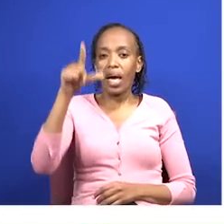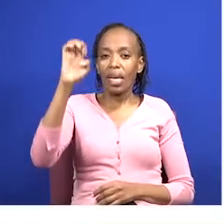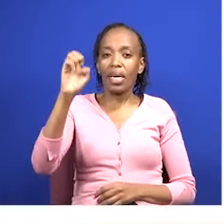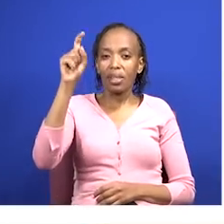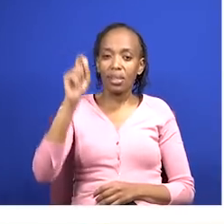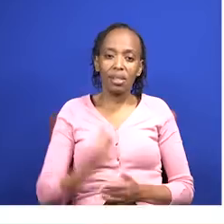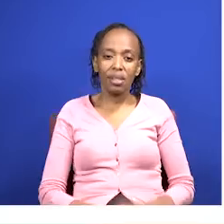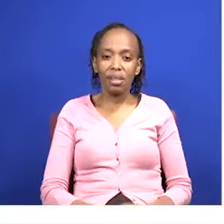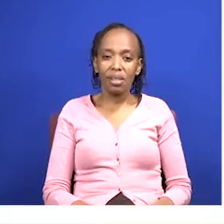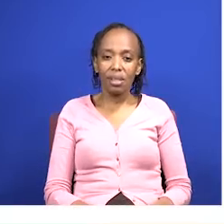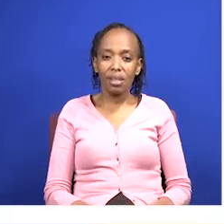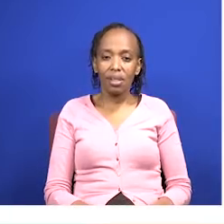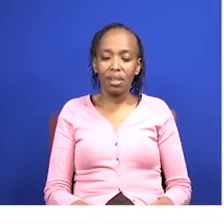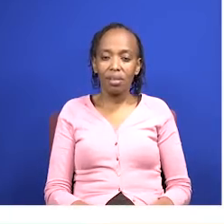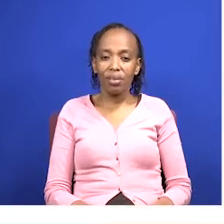Alex.